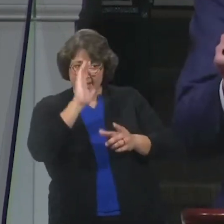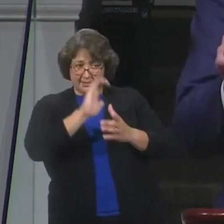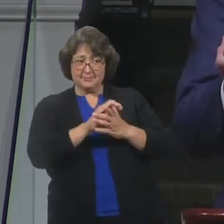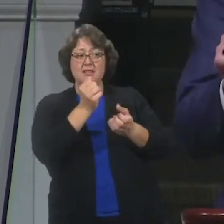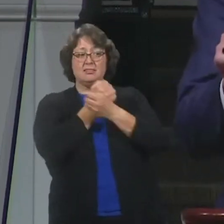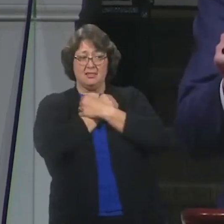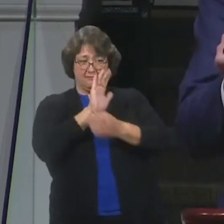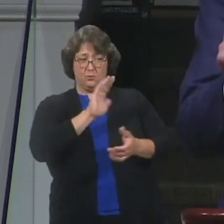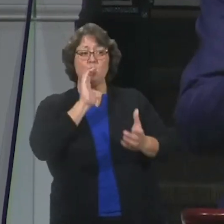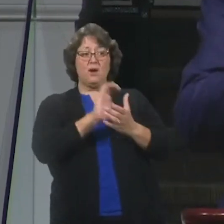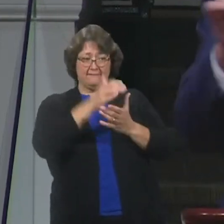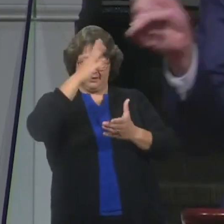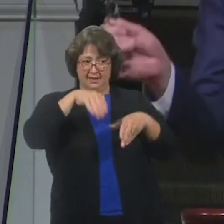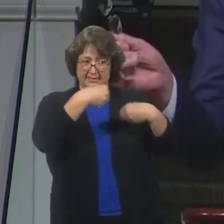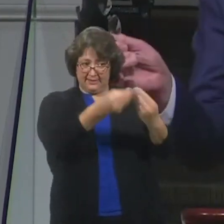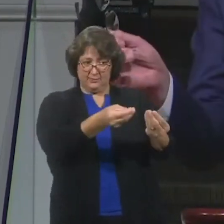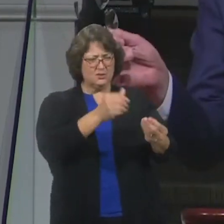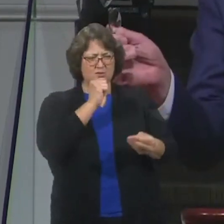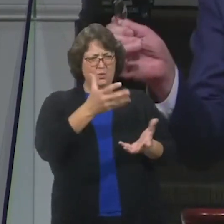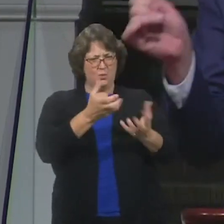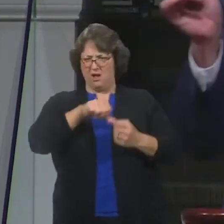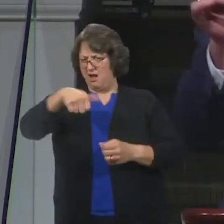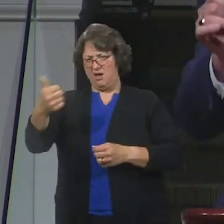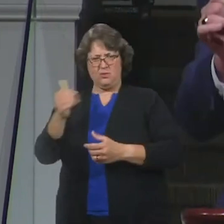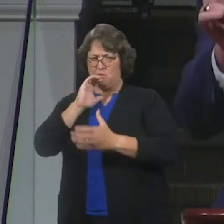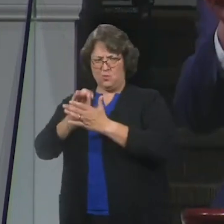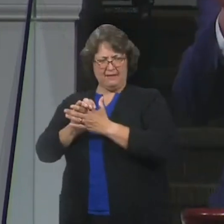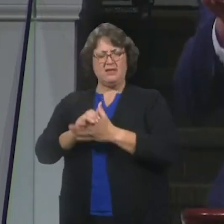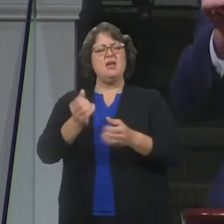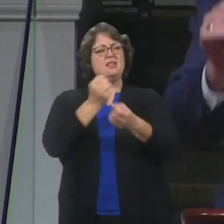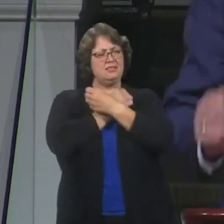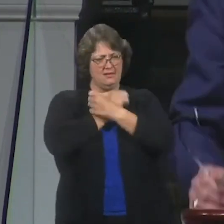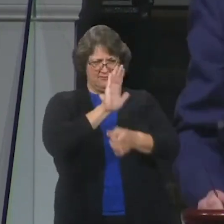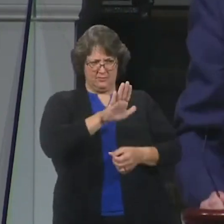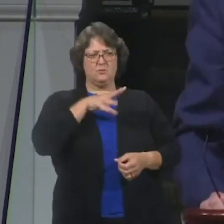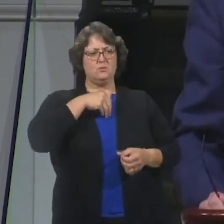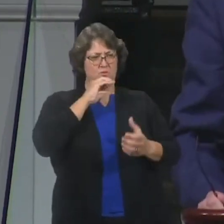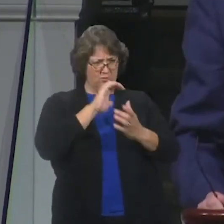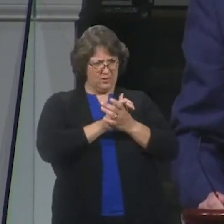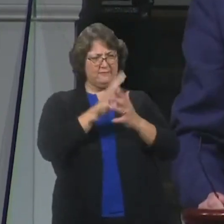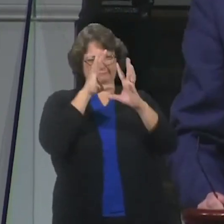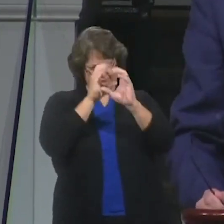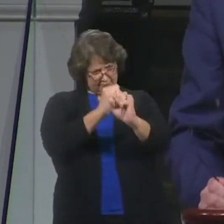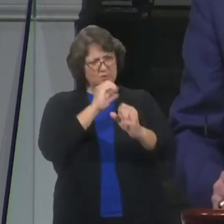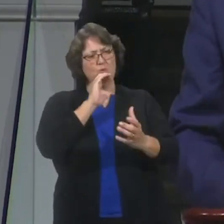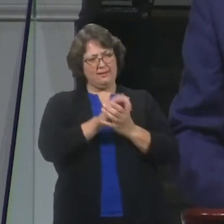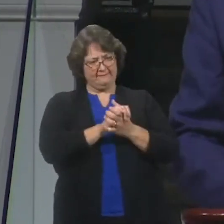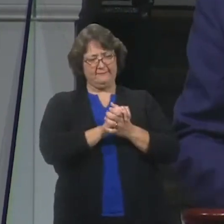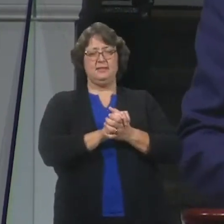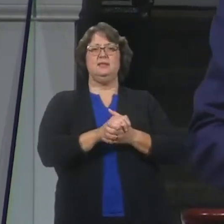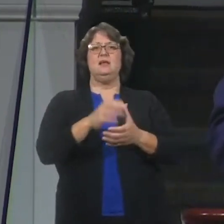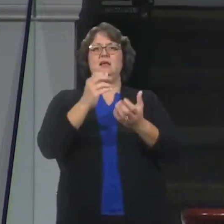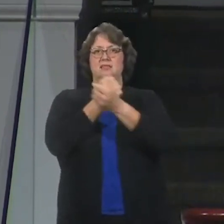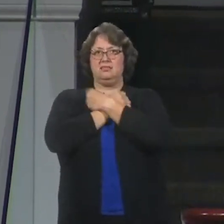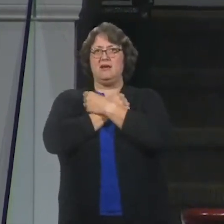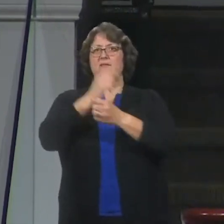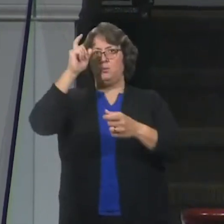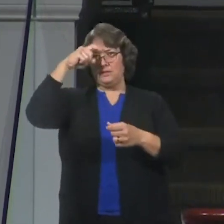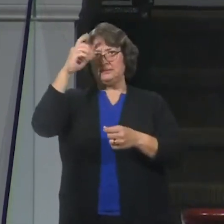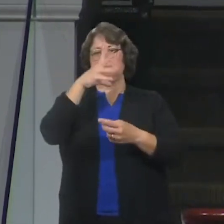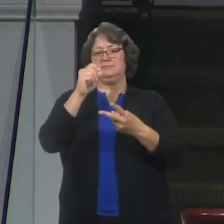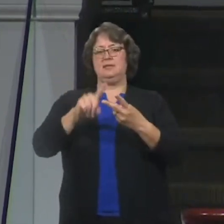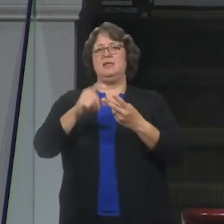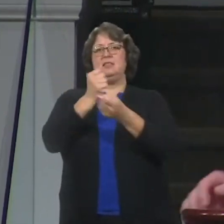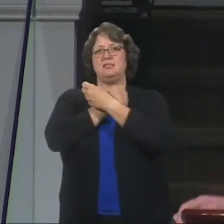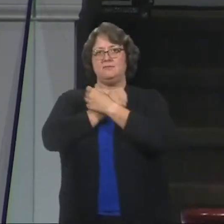you. And don't want another wife. Love her. Be enraptured with her. So love wisdom. Love your wife. Look at the next one, chapter 12,